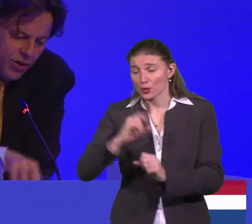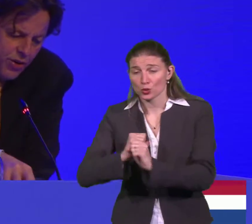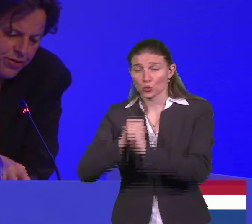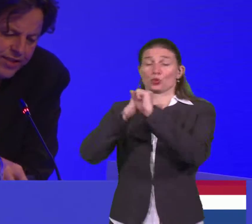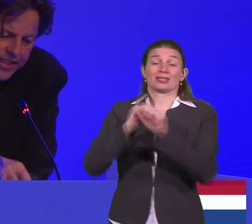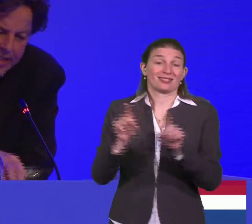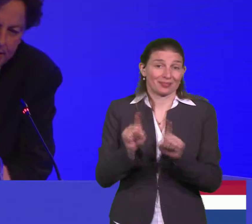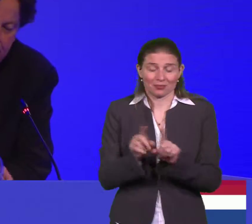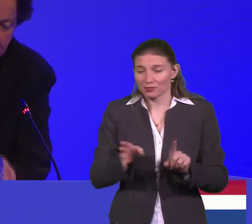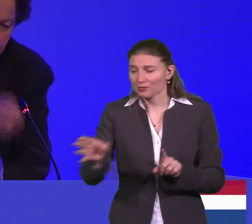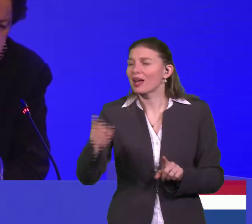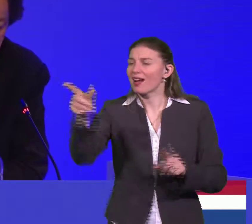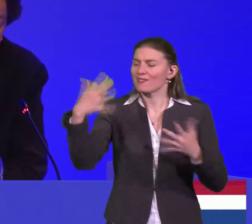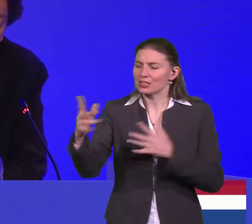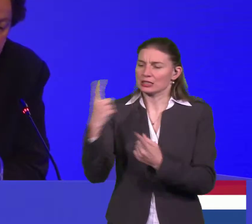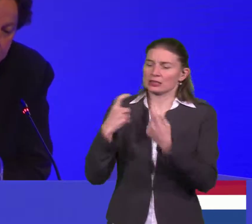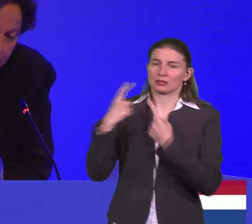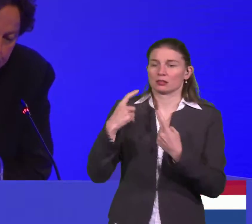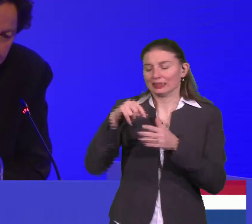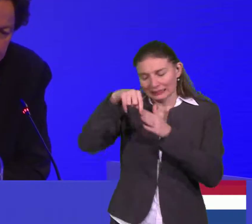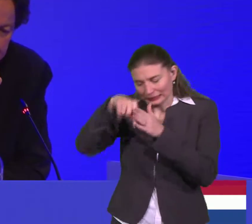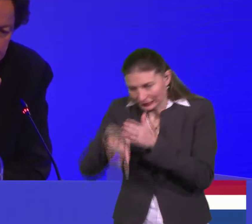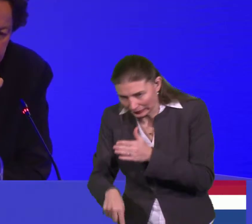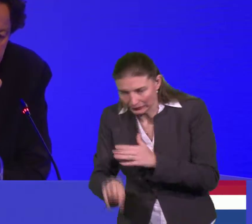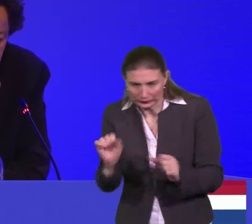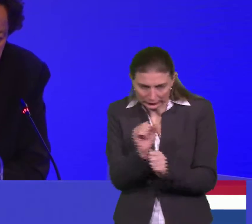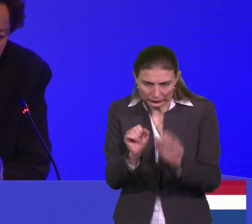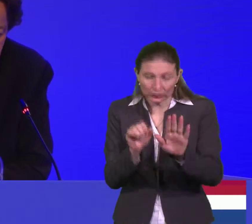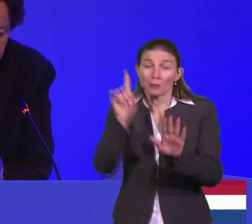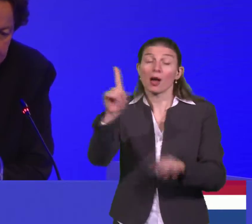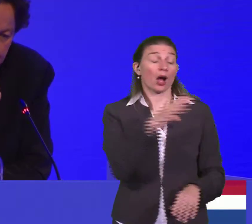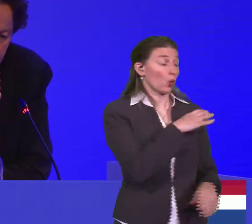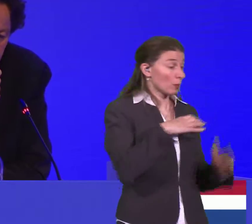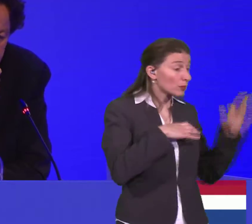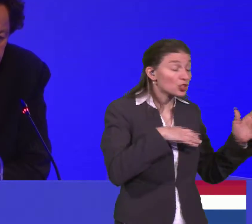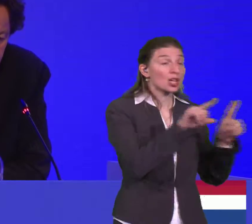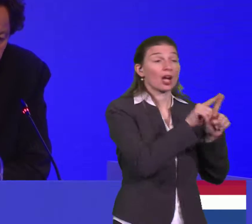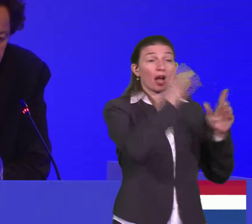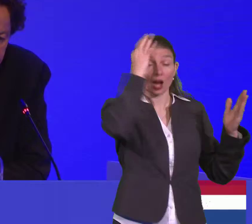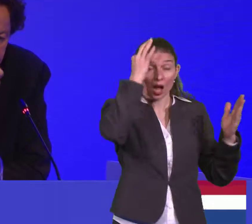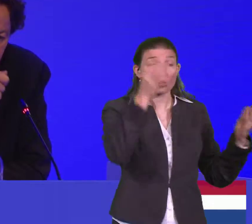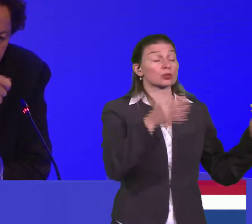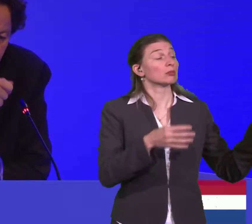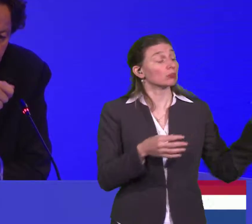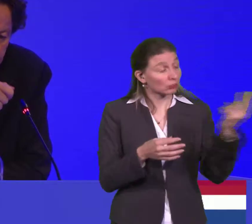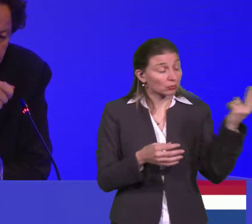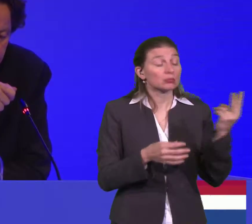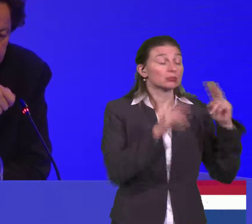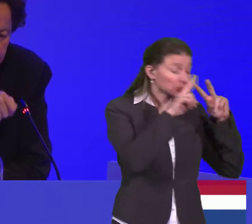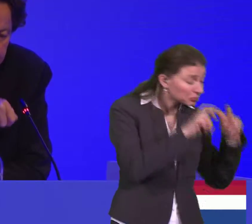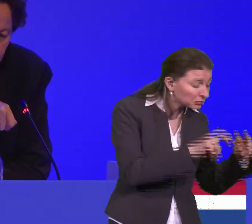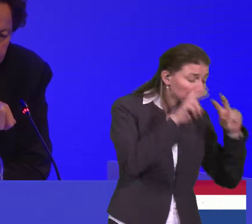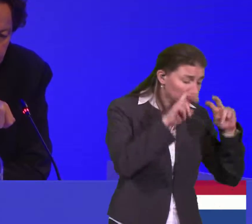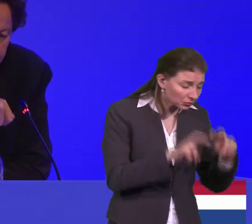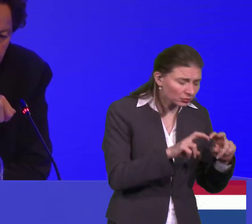raised. I cannot go into the details right now, but again there I think both the Commission as well as the Council are looking at that not only in a